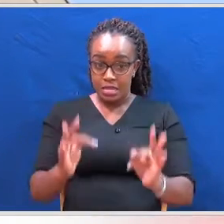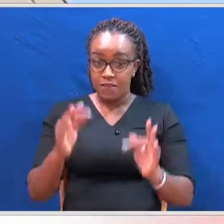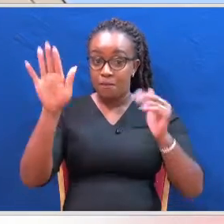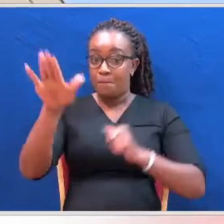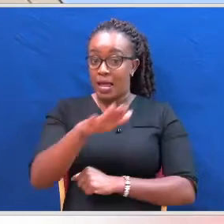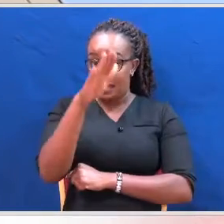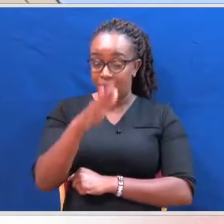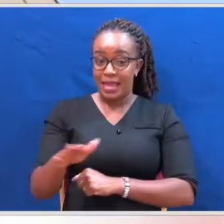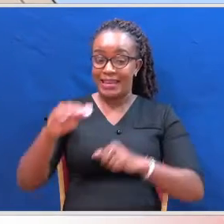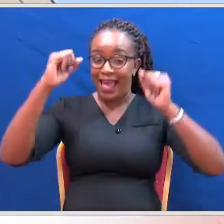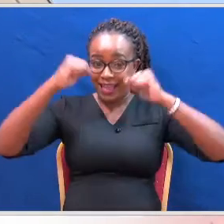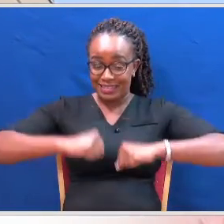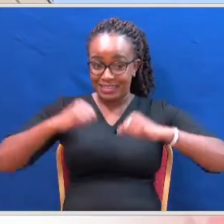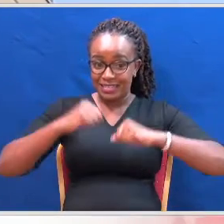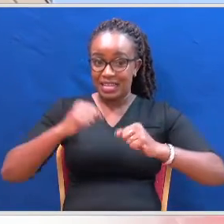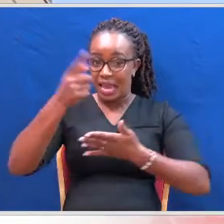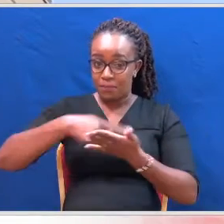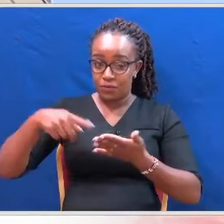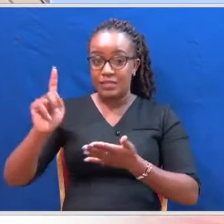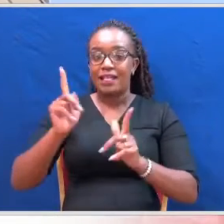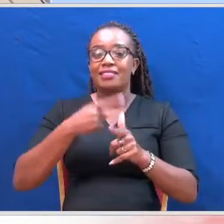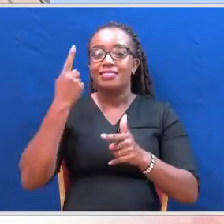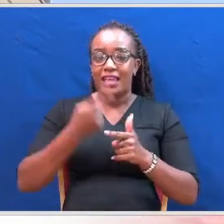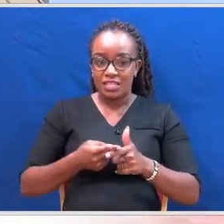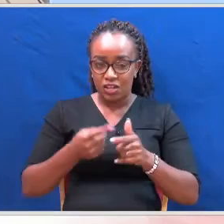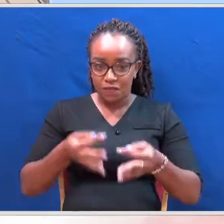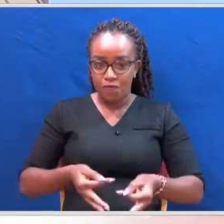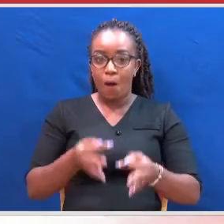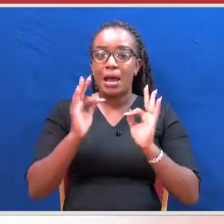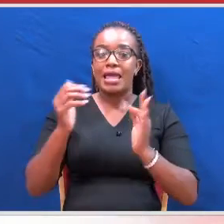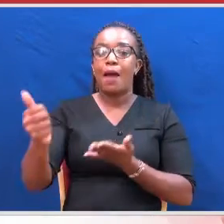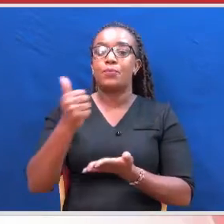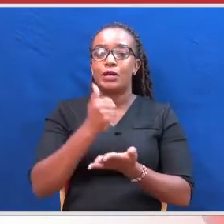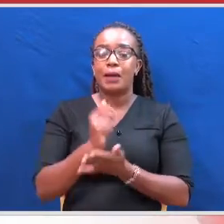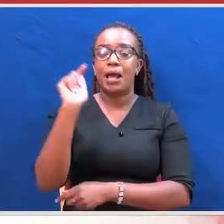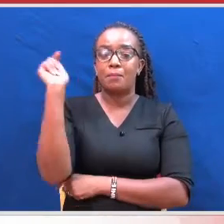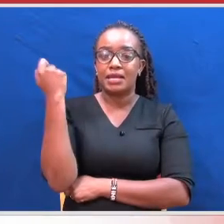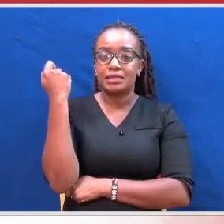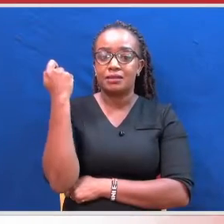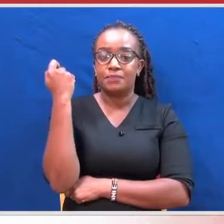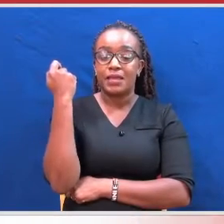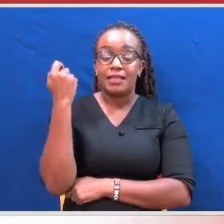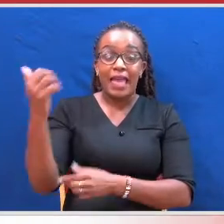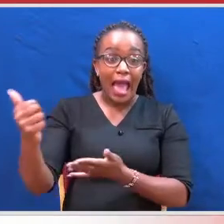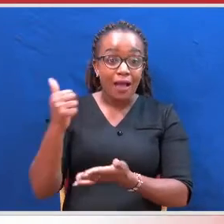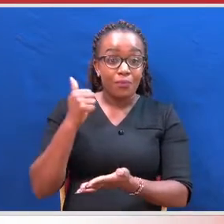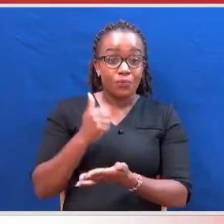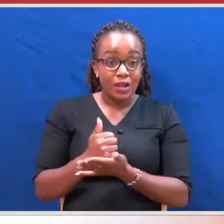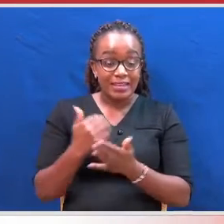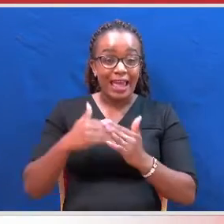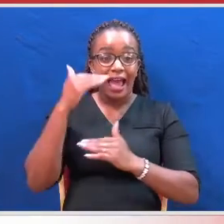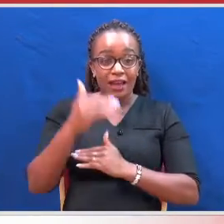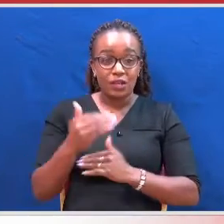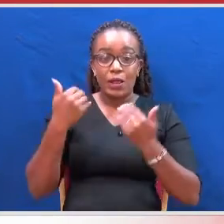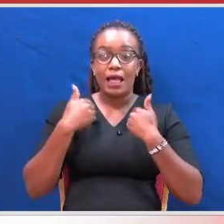the candidate the green light, he or she is then formally appointed by the President. The appointment is followed by a